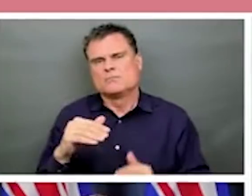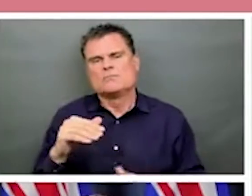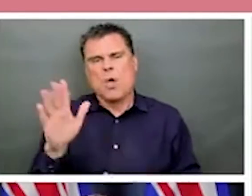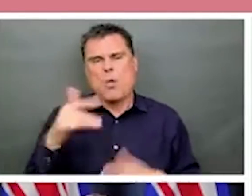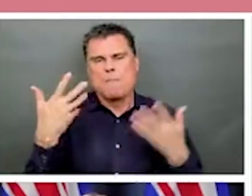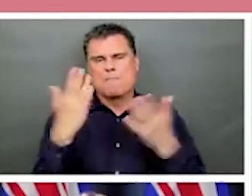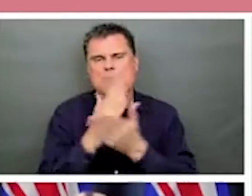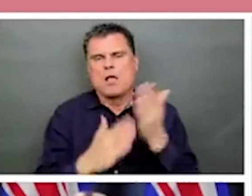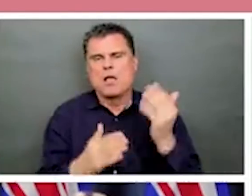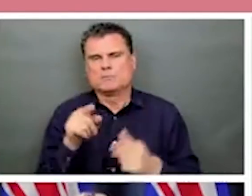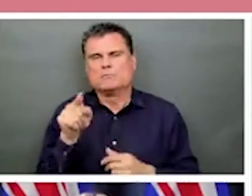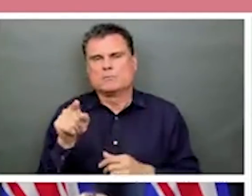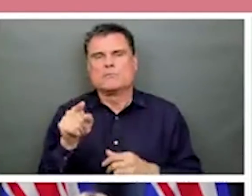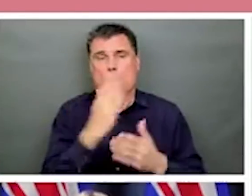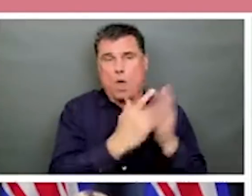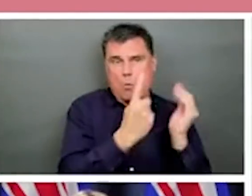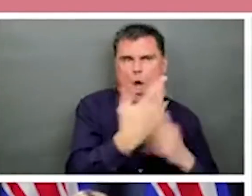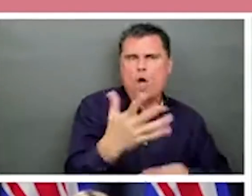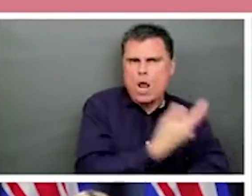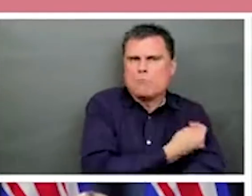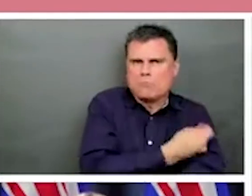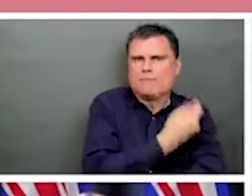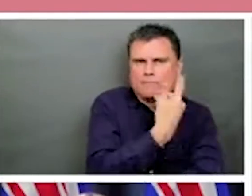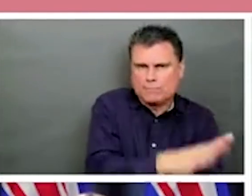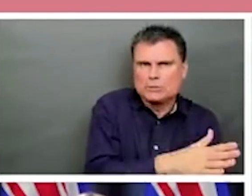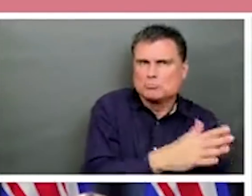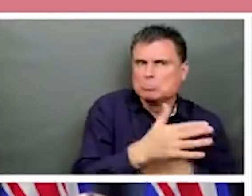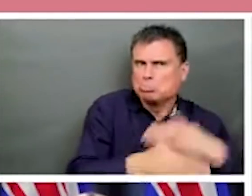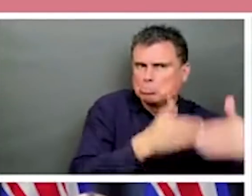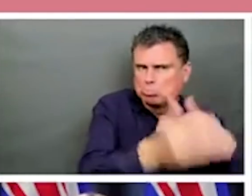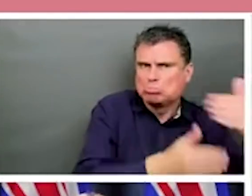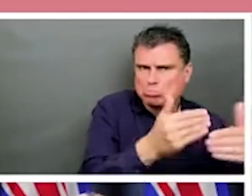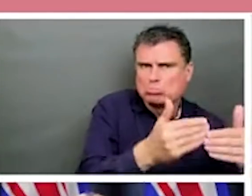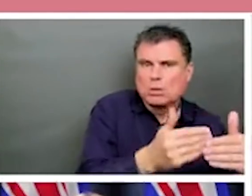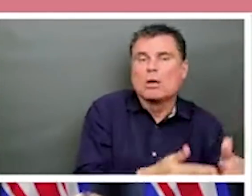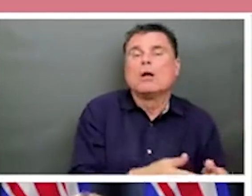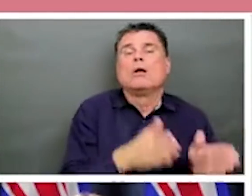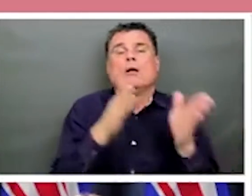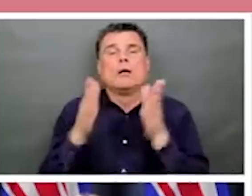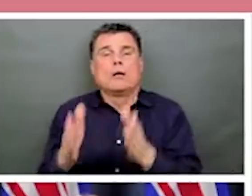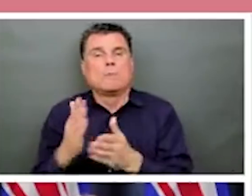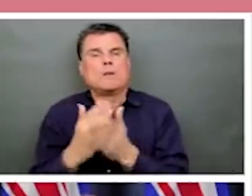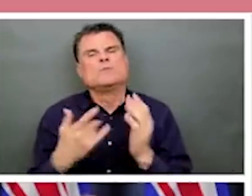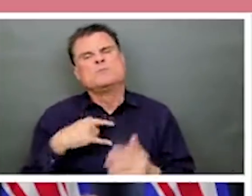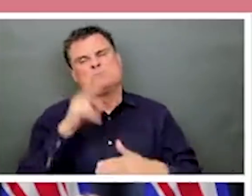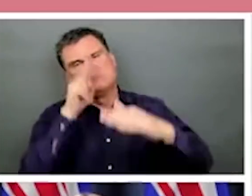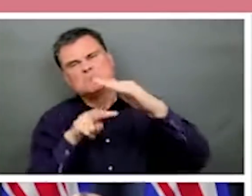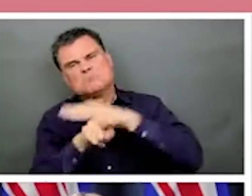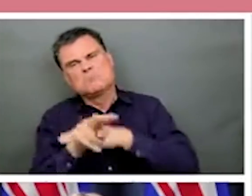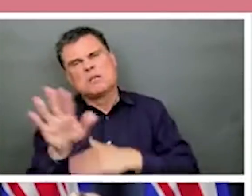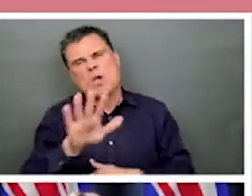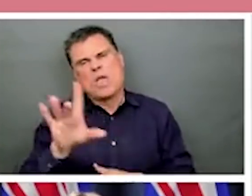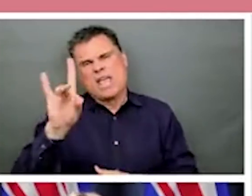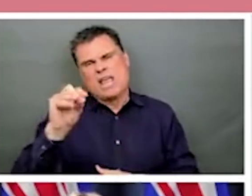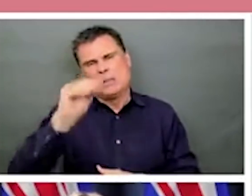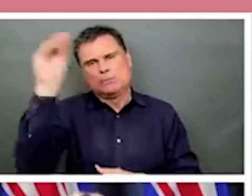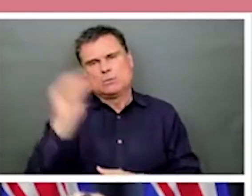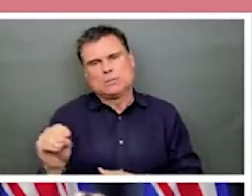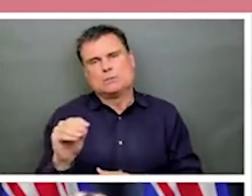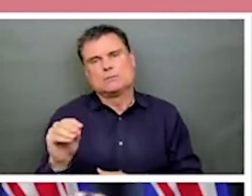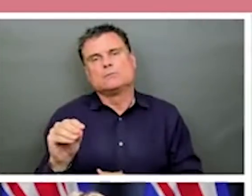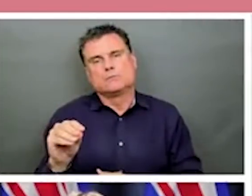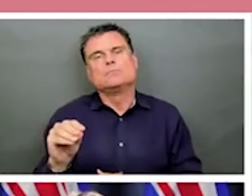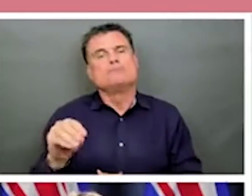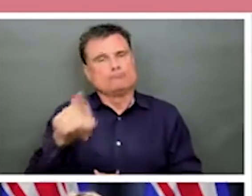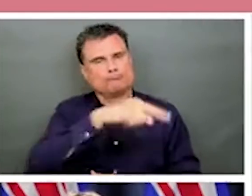we're doing right now, and we've been working on the scenario of about an 80% uptake. As I mentioned, this is a fridge-stable